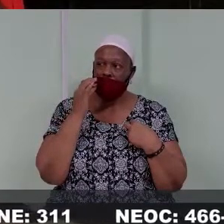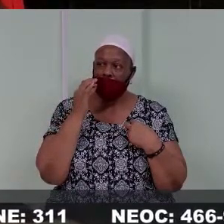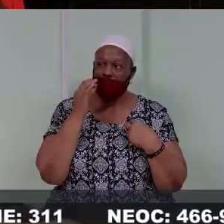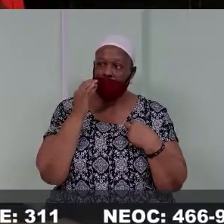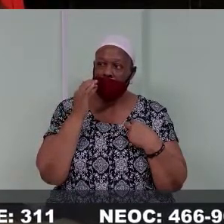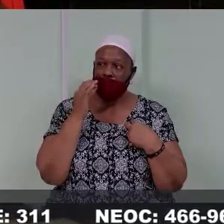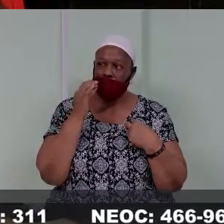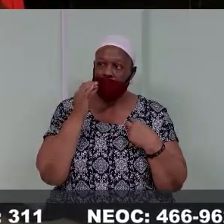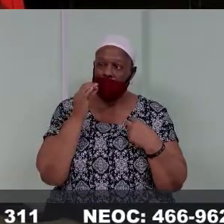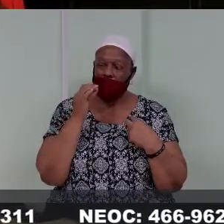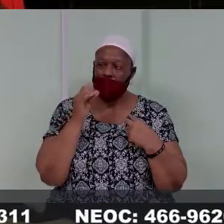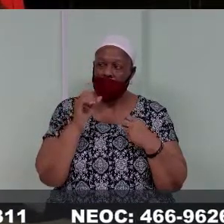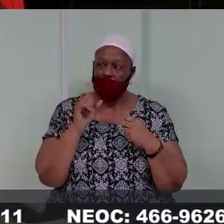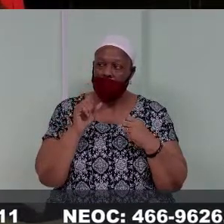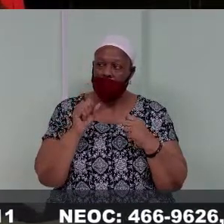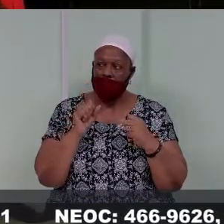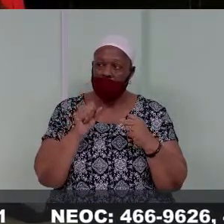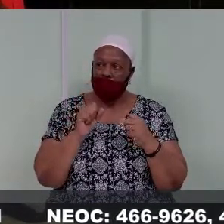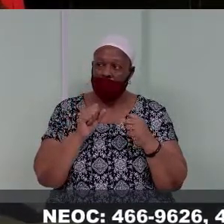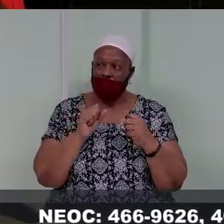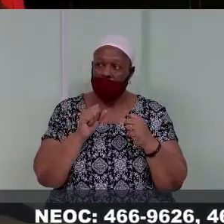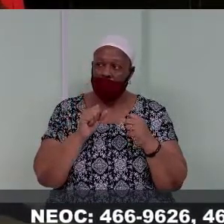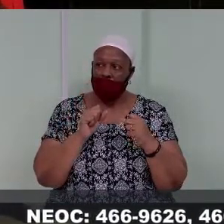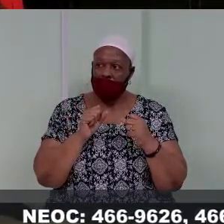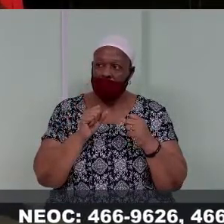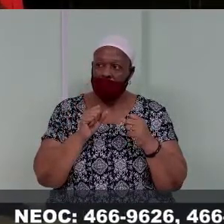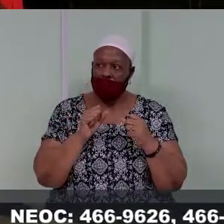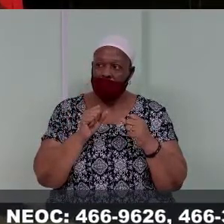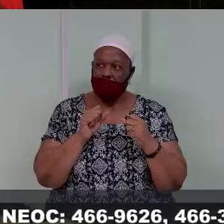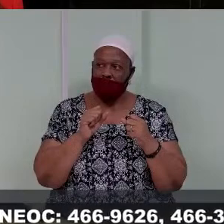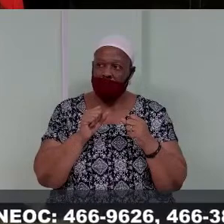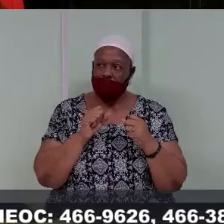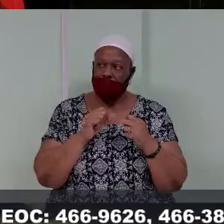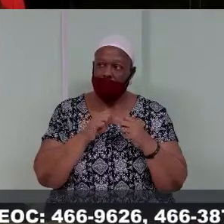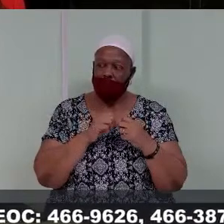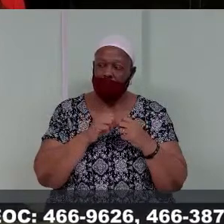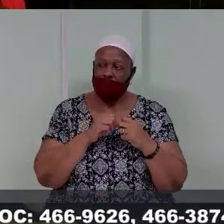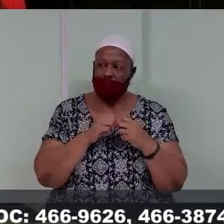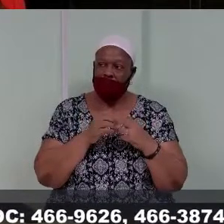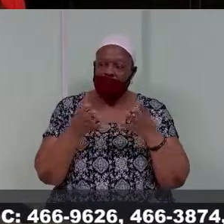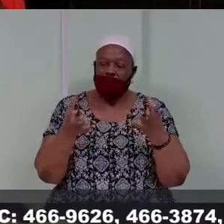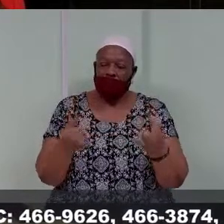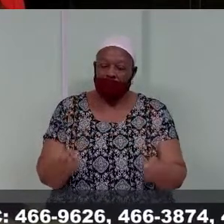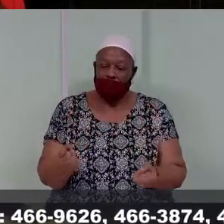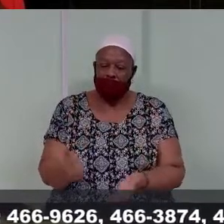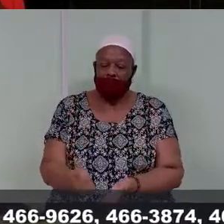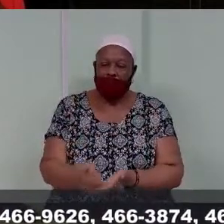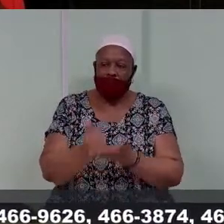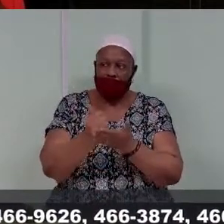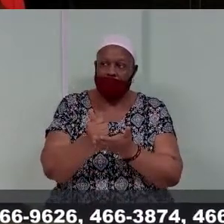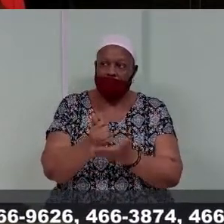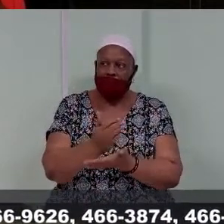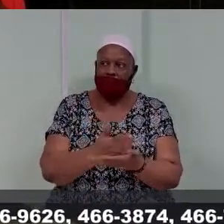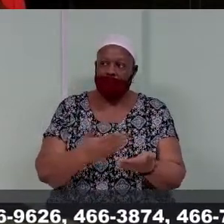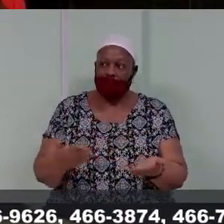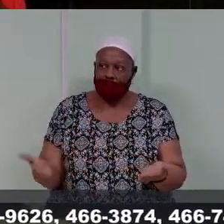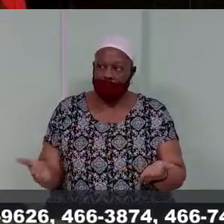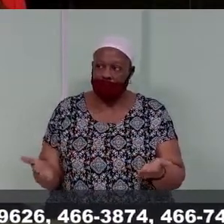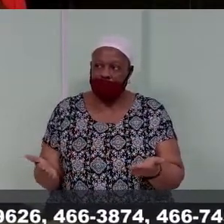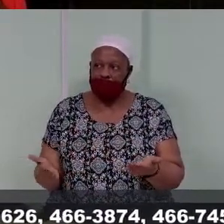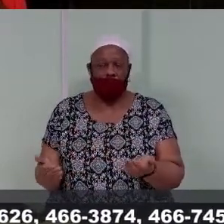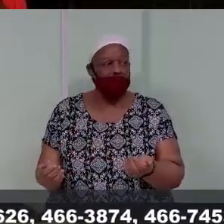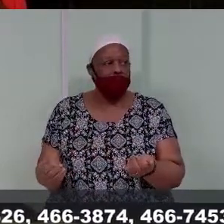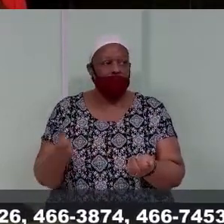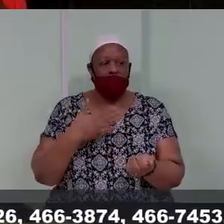will and desire to help after someone wrote me on Facebook and told me